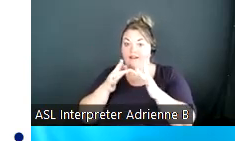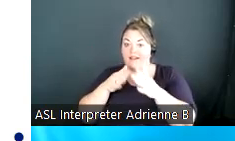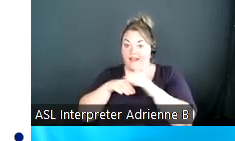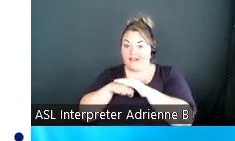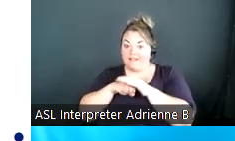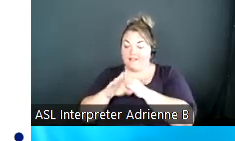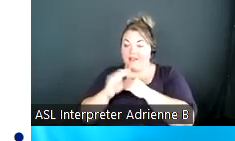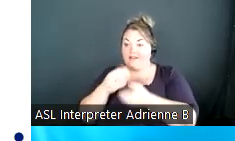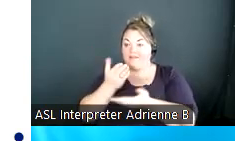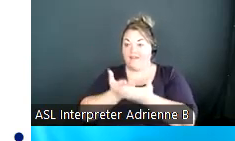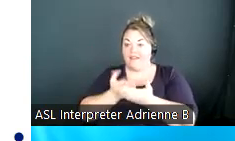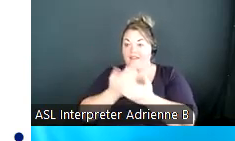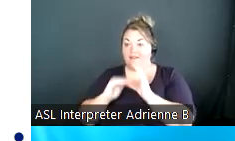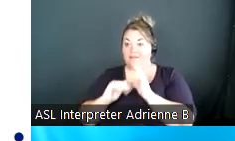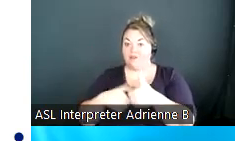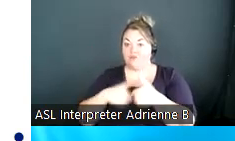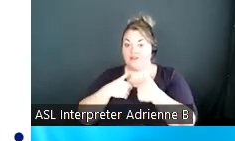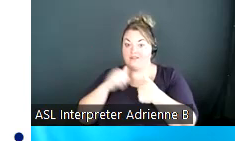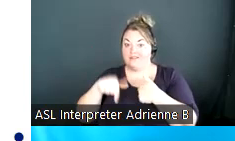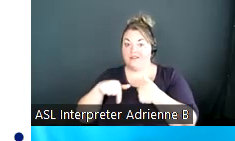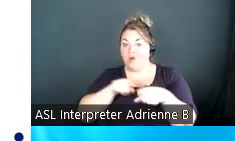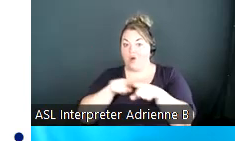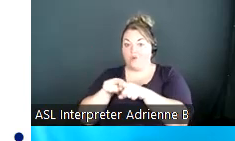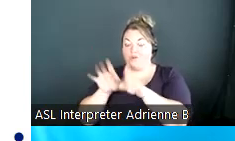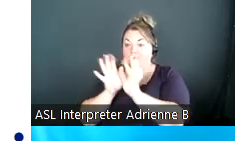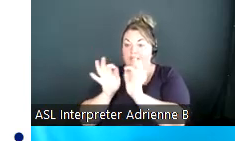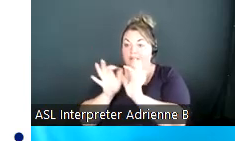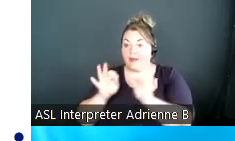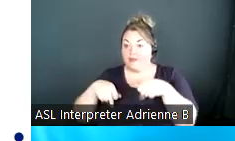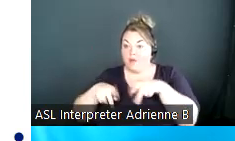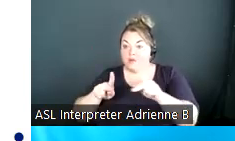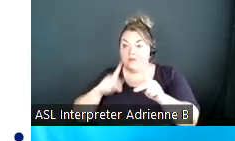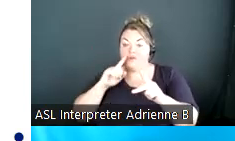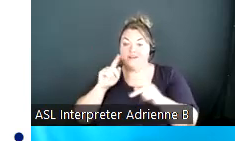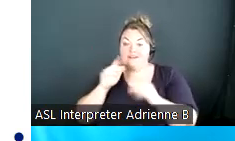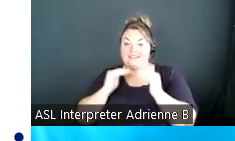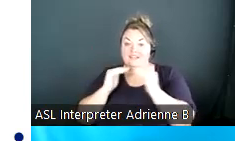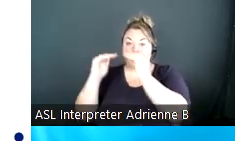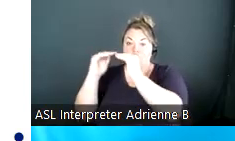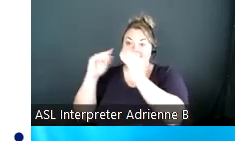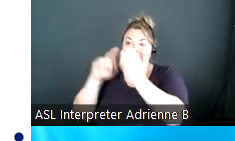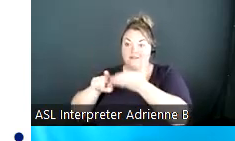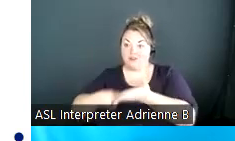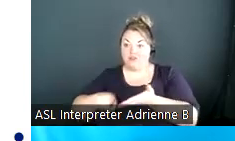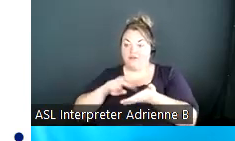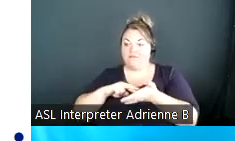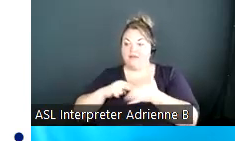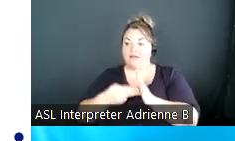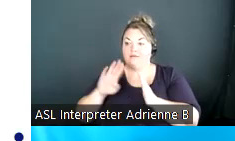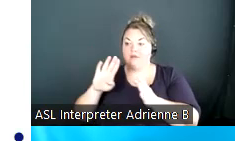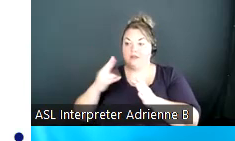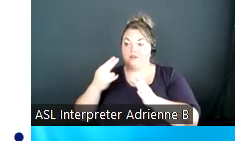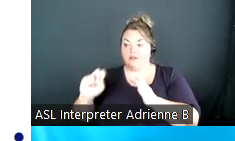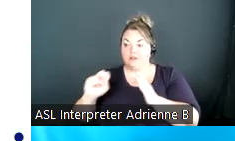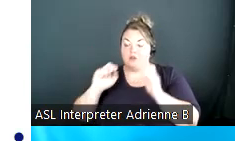email address. This section also speaks to the opportunity for tiered inspections, meaning that BHEs